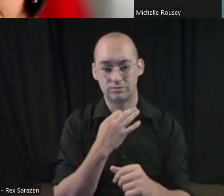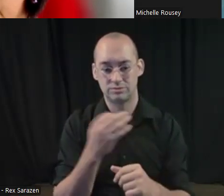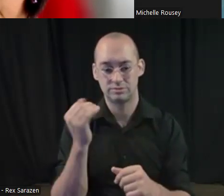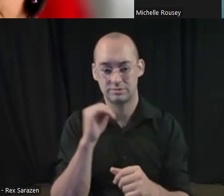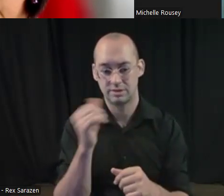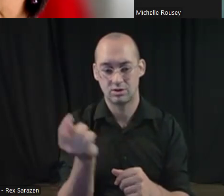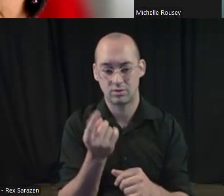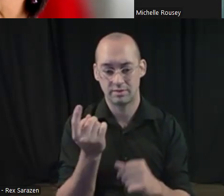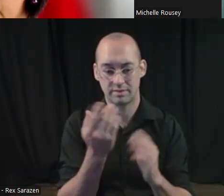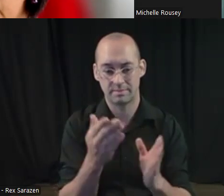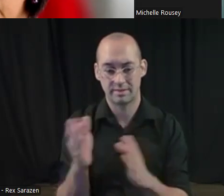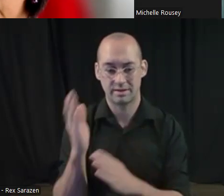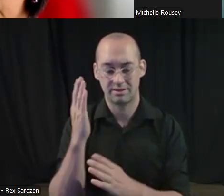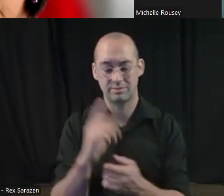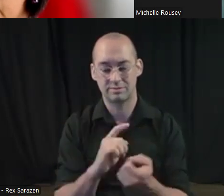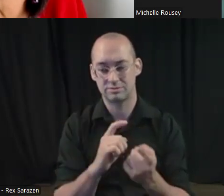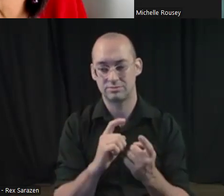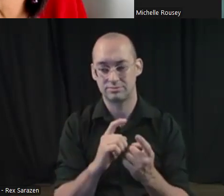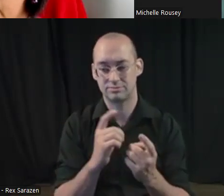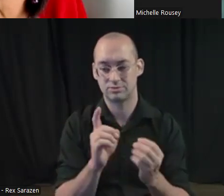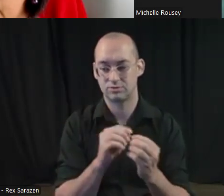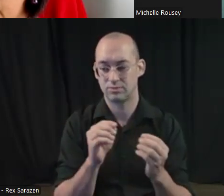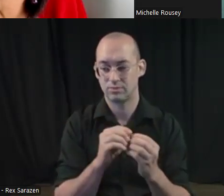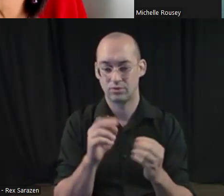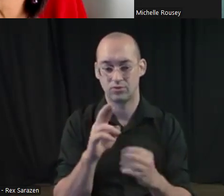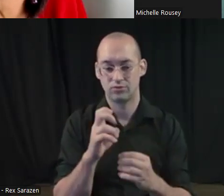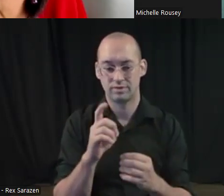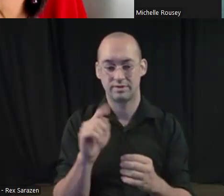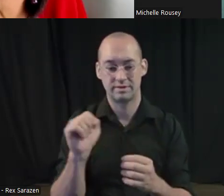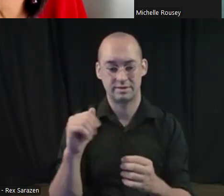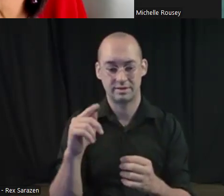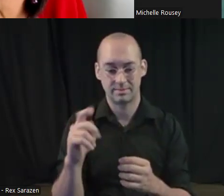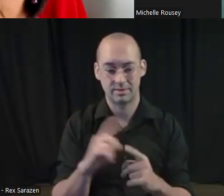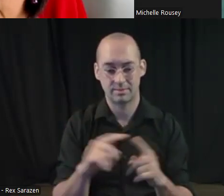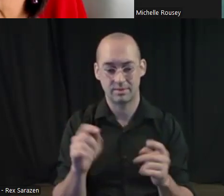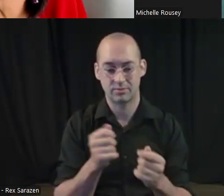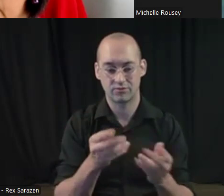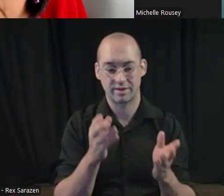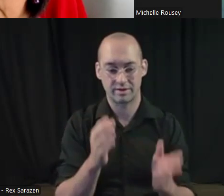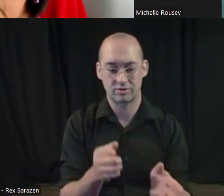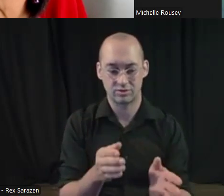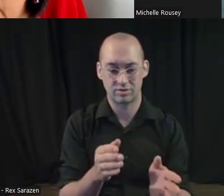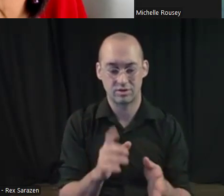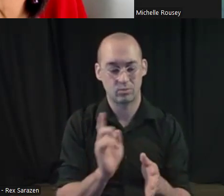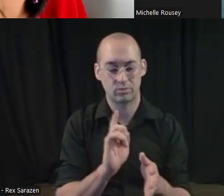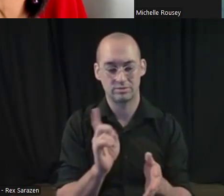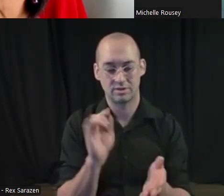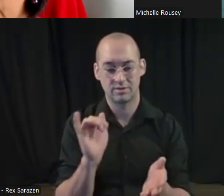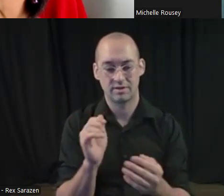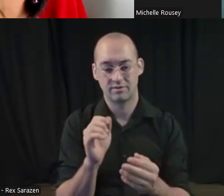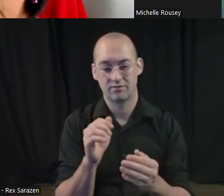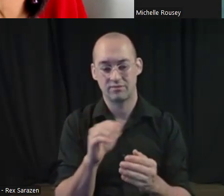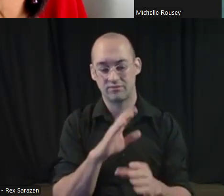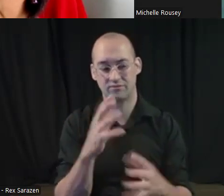the plans are going to have to do more red tape, but the providers are too. And where does that fit in as consumers?